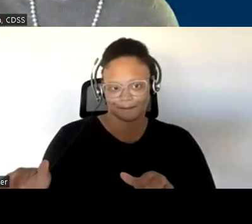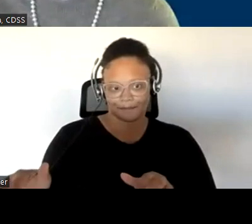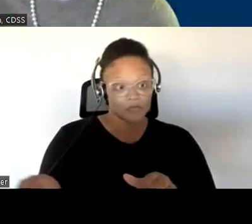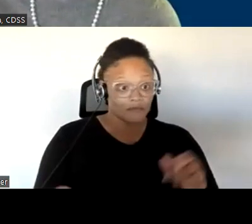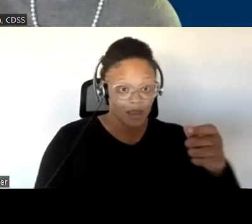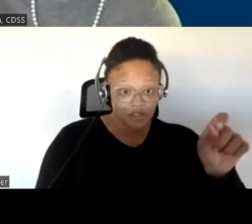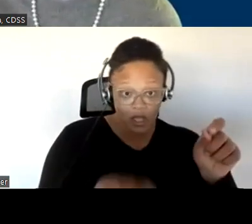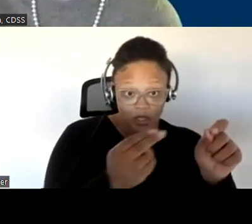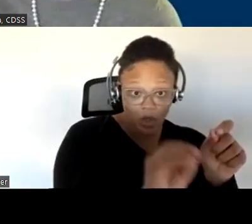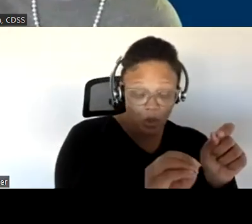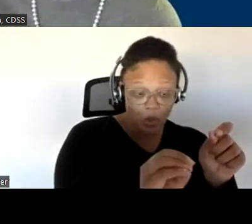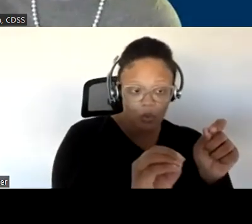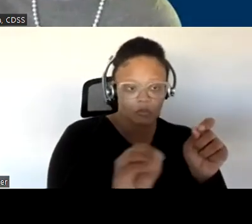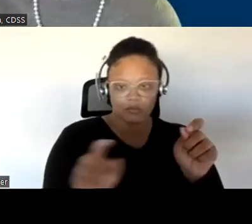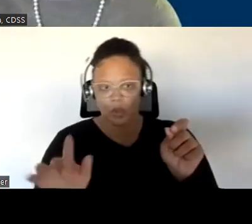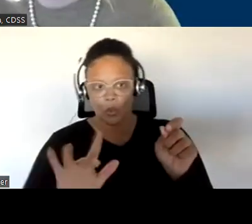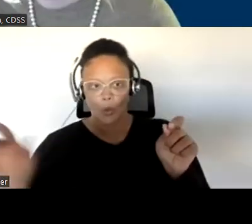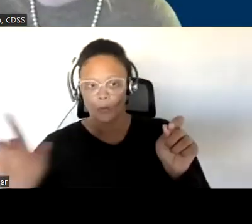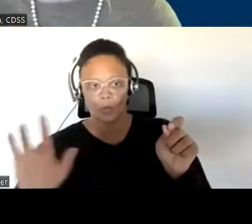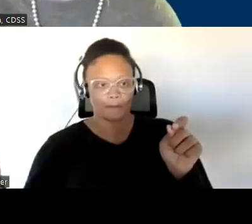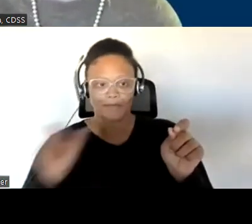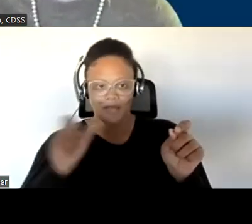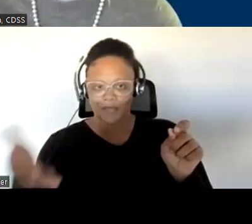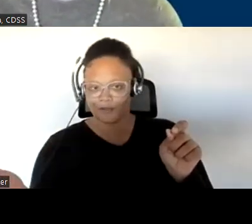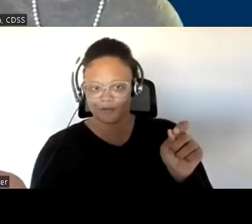pop down option won't appear.